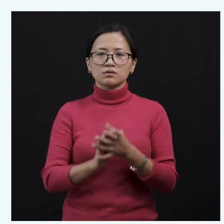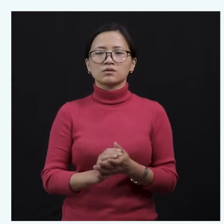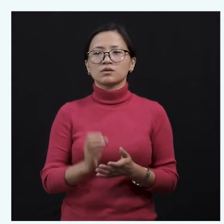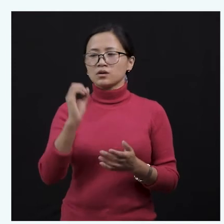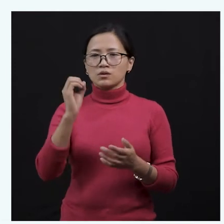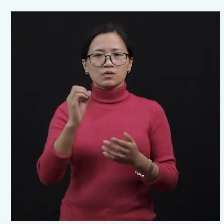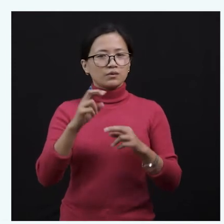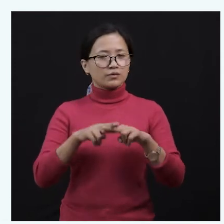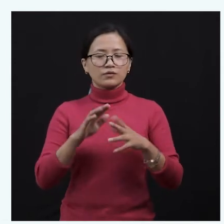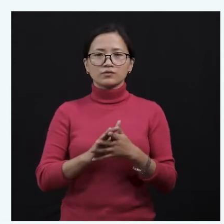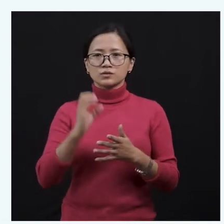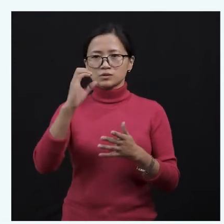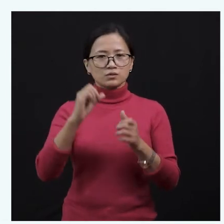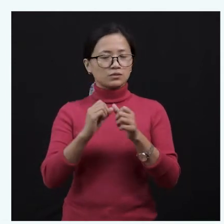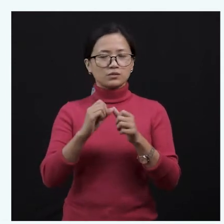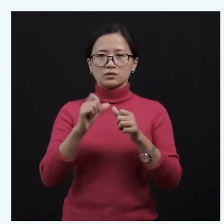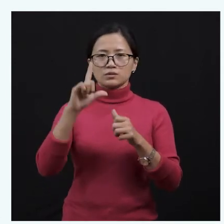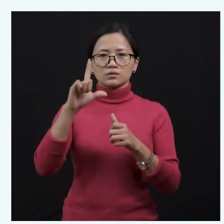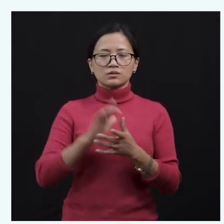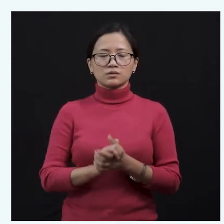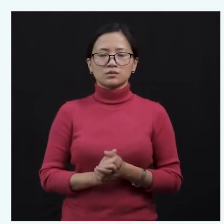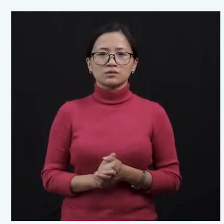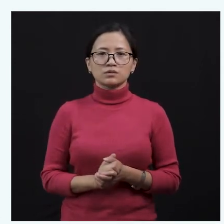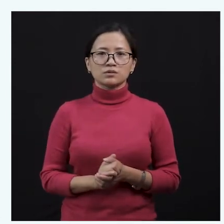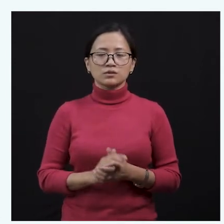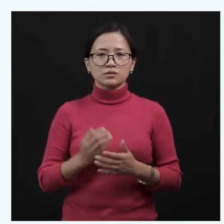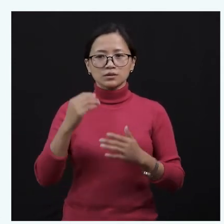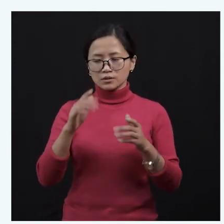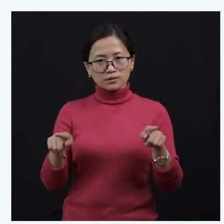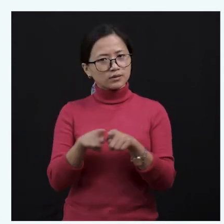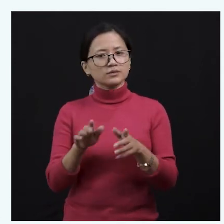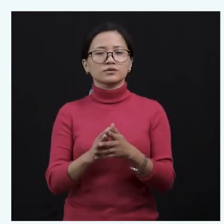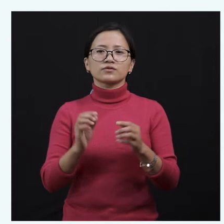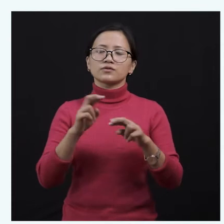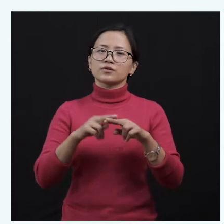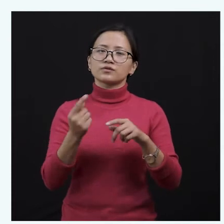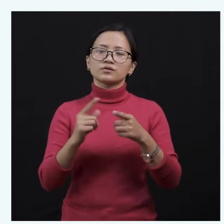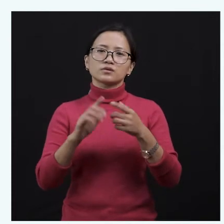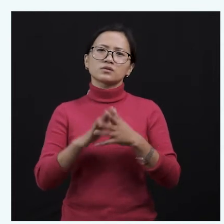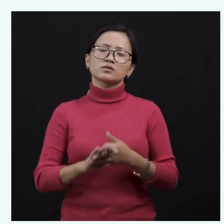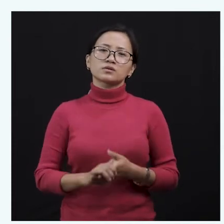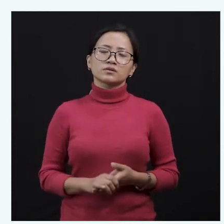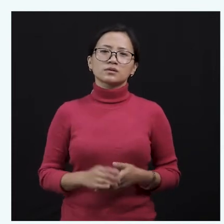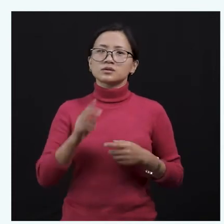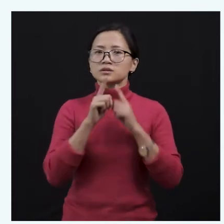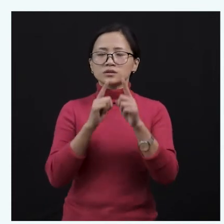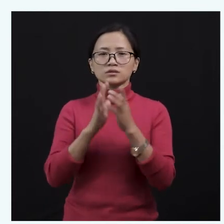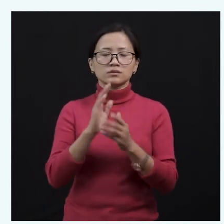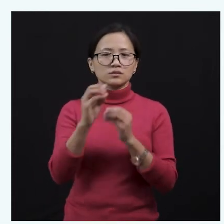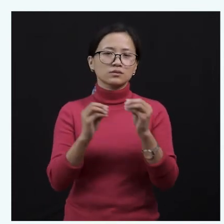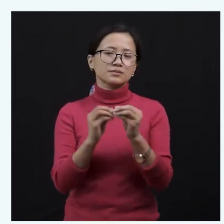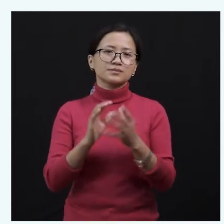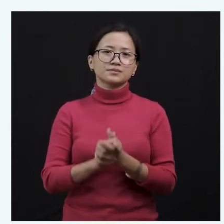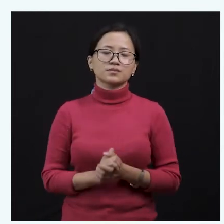coal as a fuel and in the field of industries. Now let's discuss about